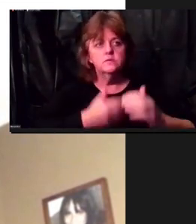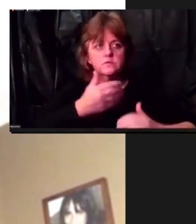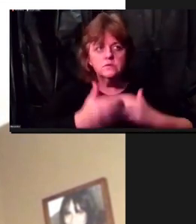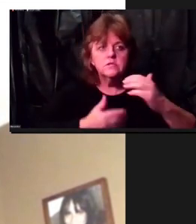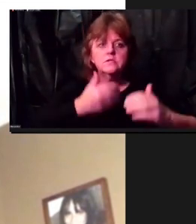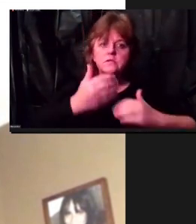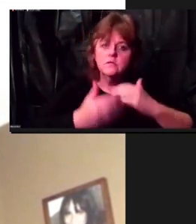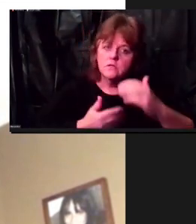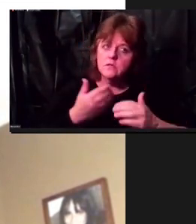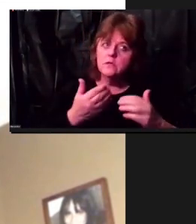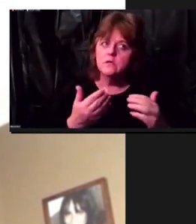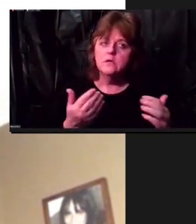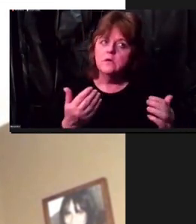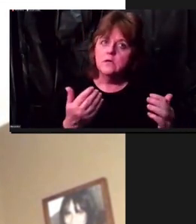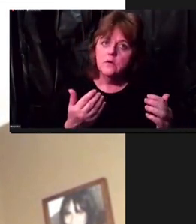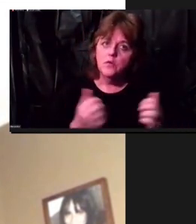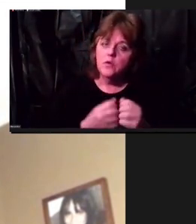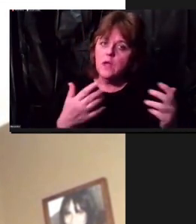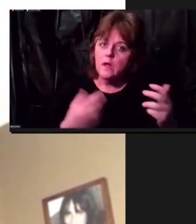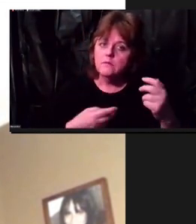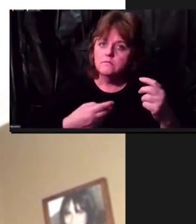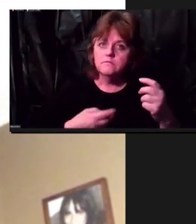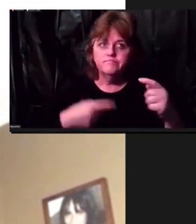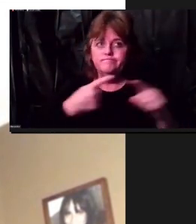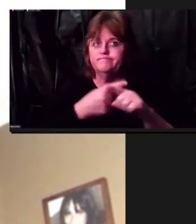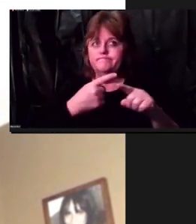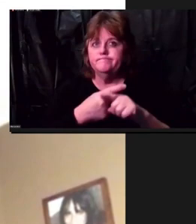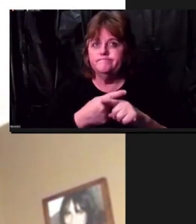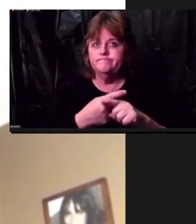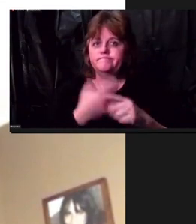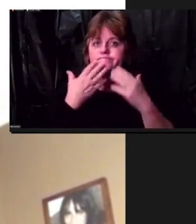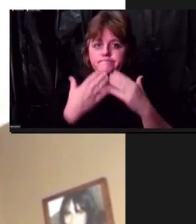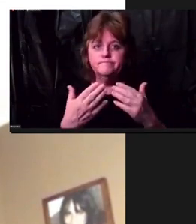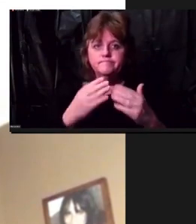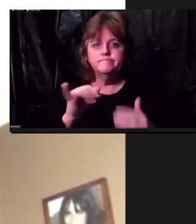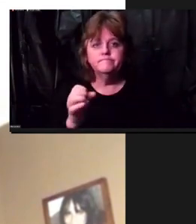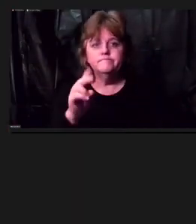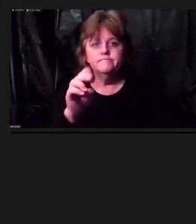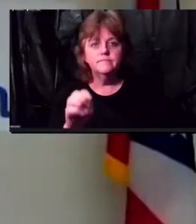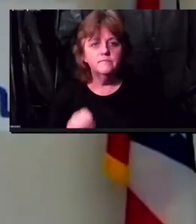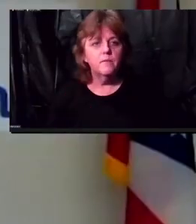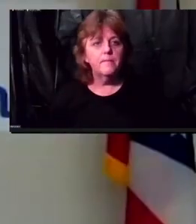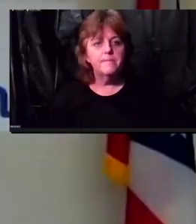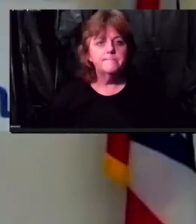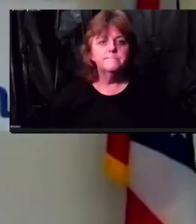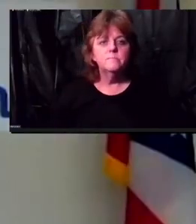forward without any hiccups. Thanks, Josue, back to you.